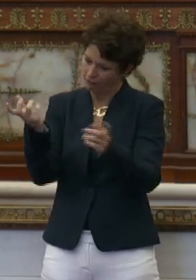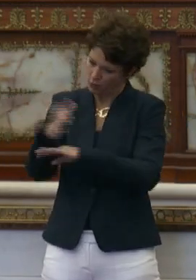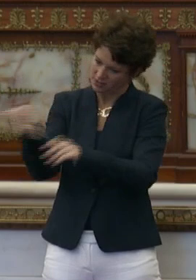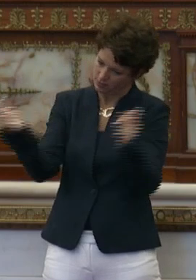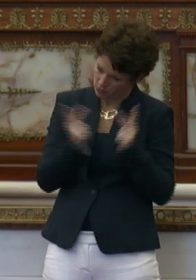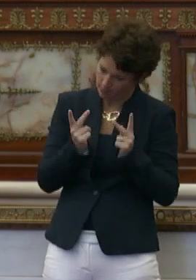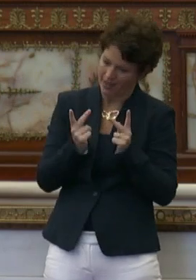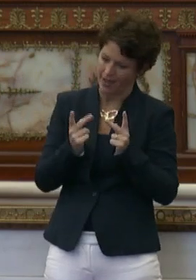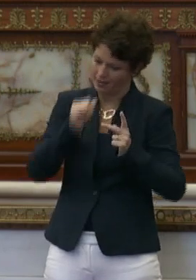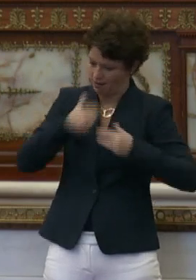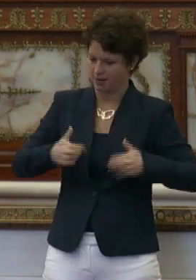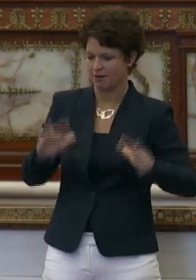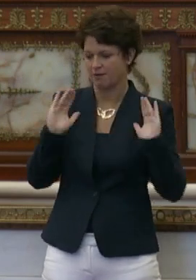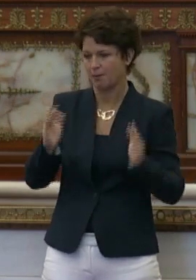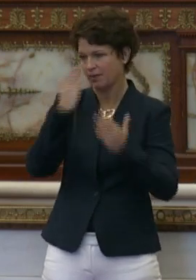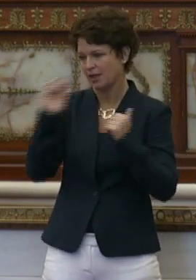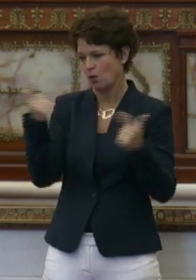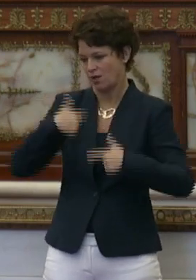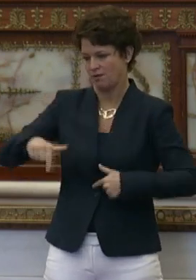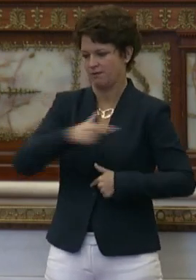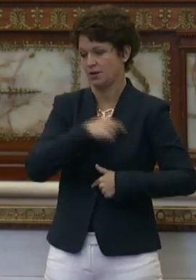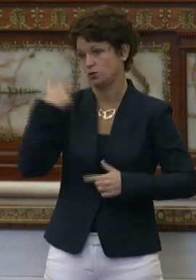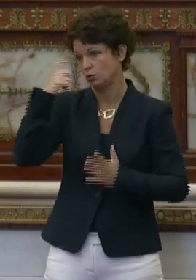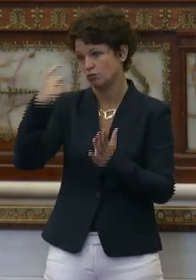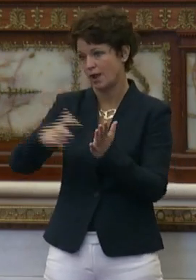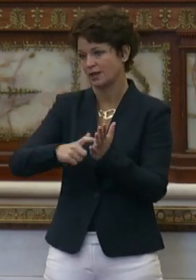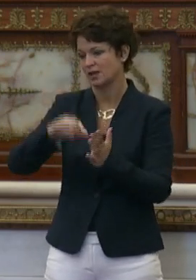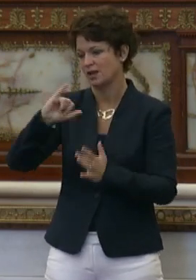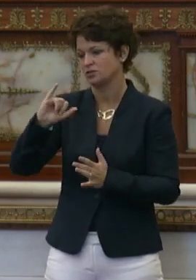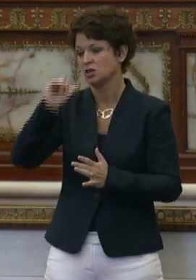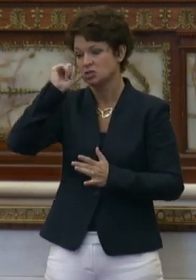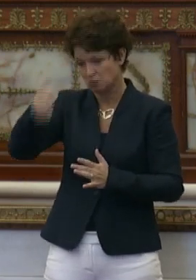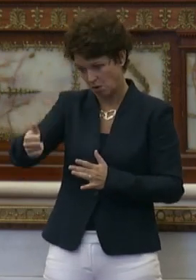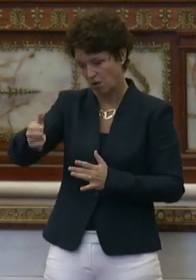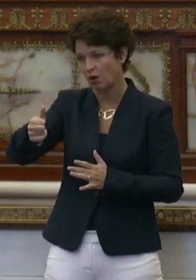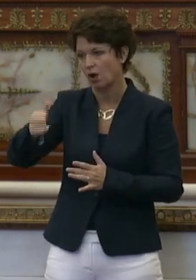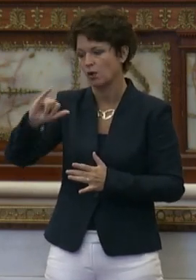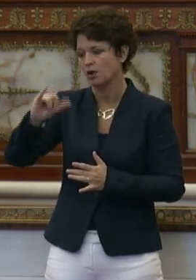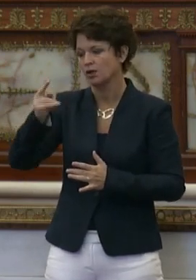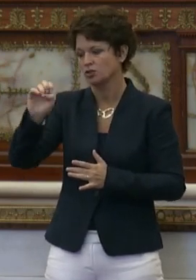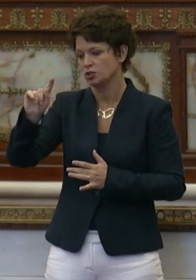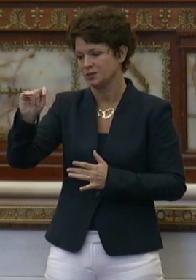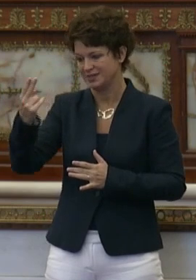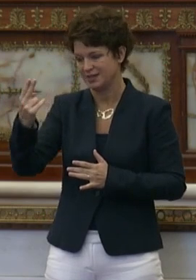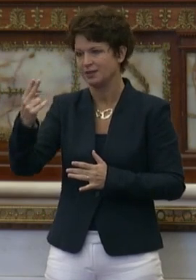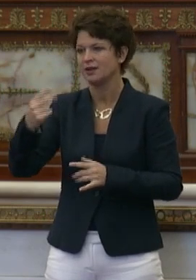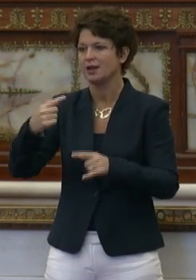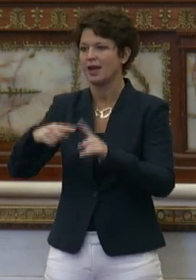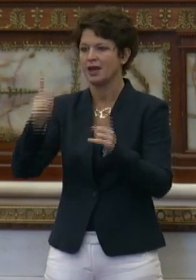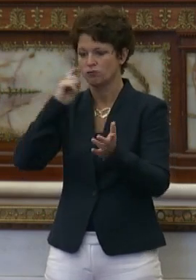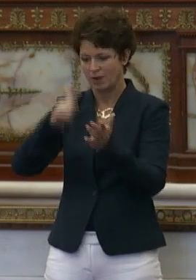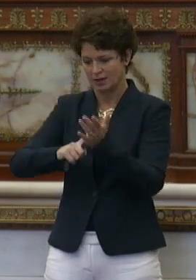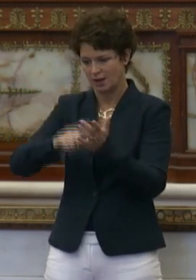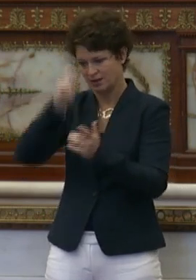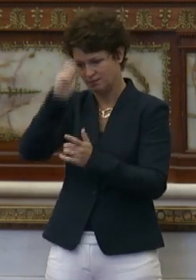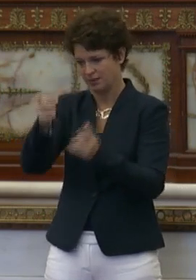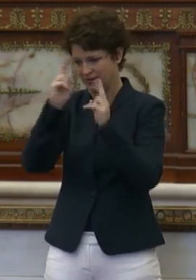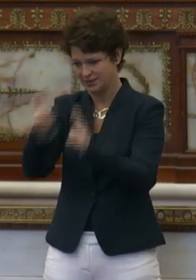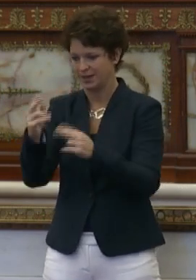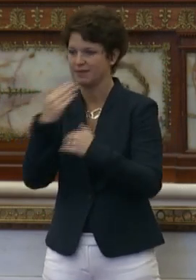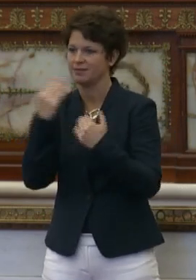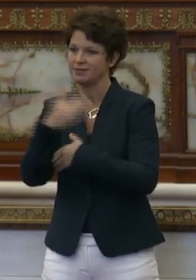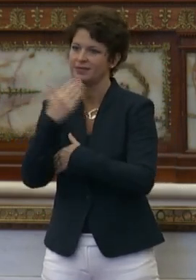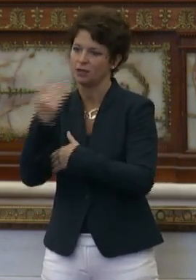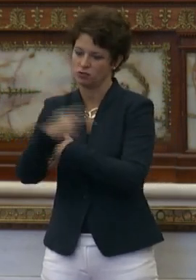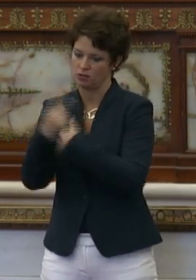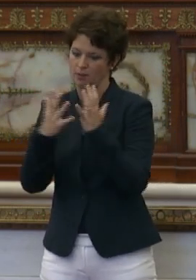much. All of us recognize June 19th and look at it in context of today. Thank you very much. Thank